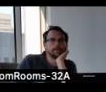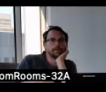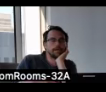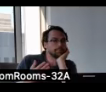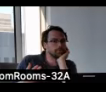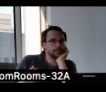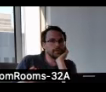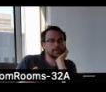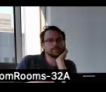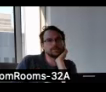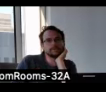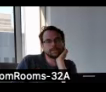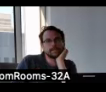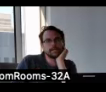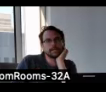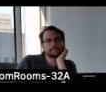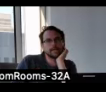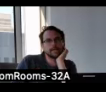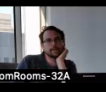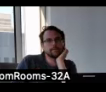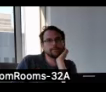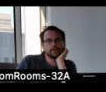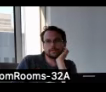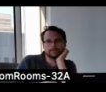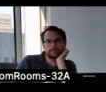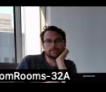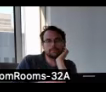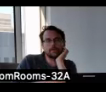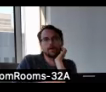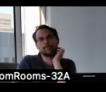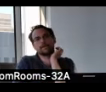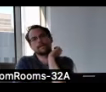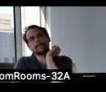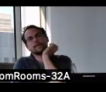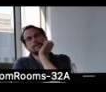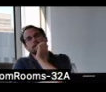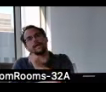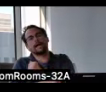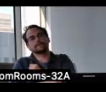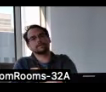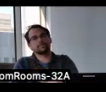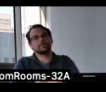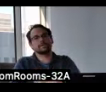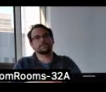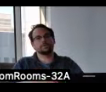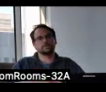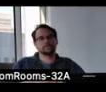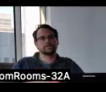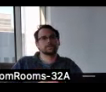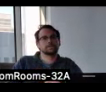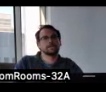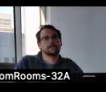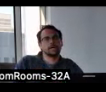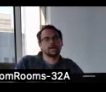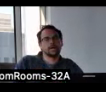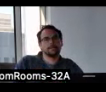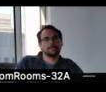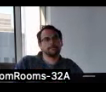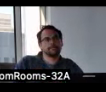Um, Employee issues, again, like I said, like if your industry people operate in has like real issues,